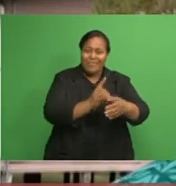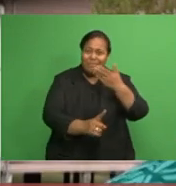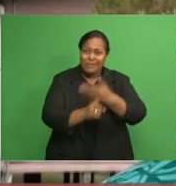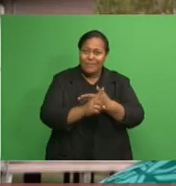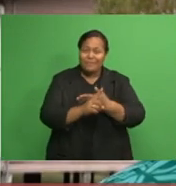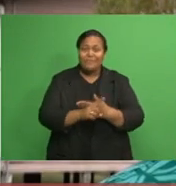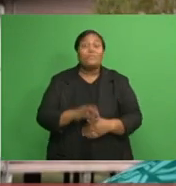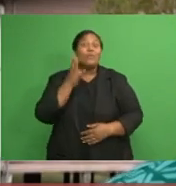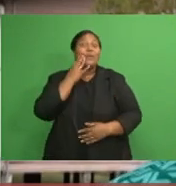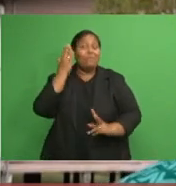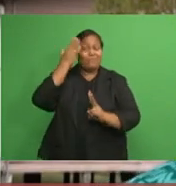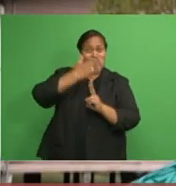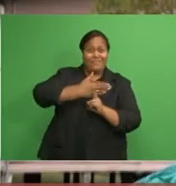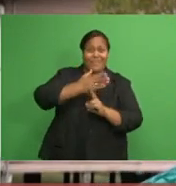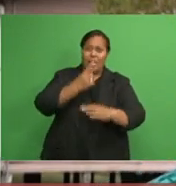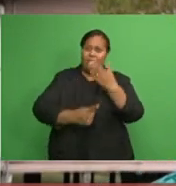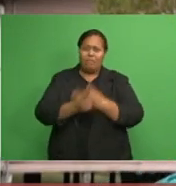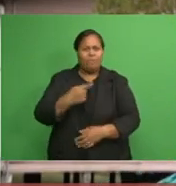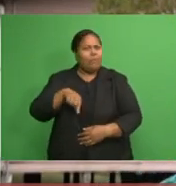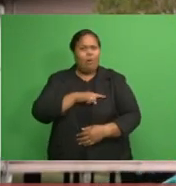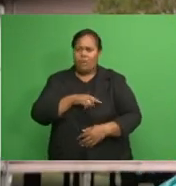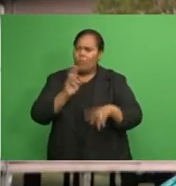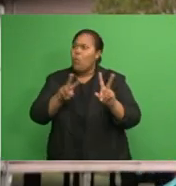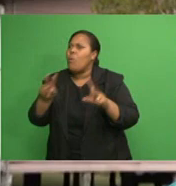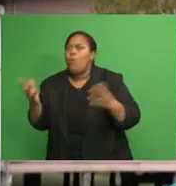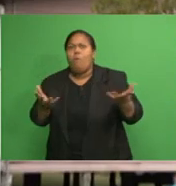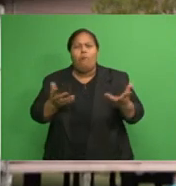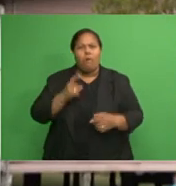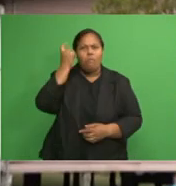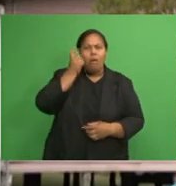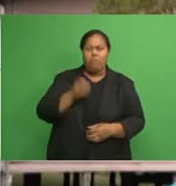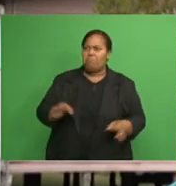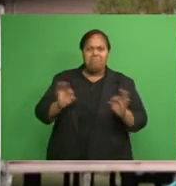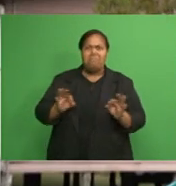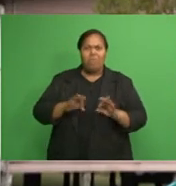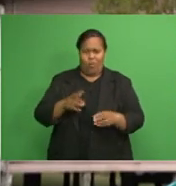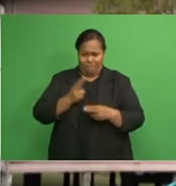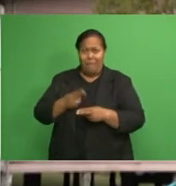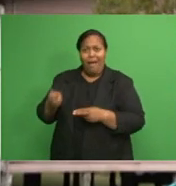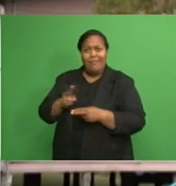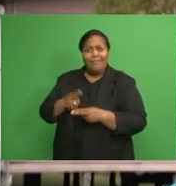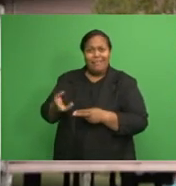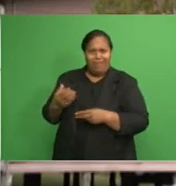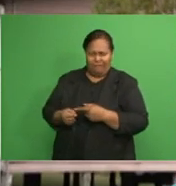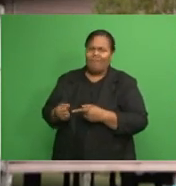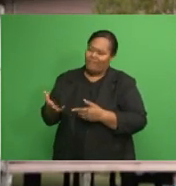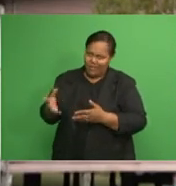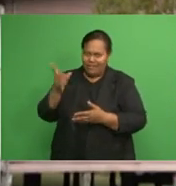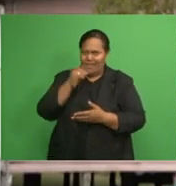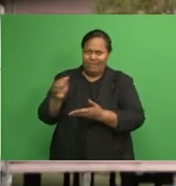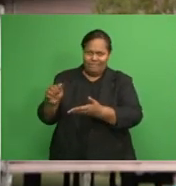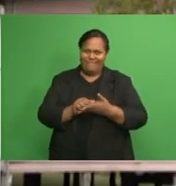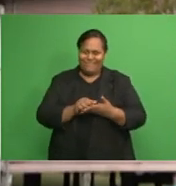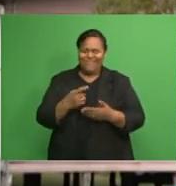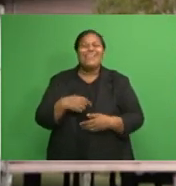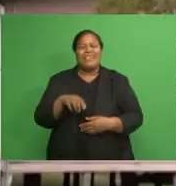During the lockdown, we didn't run around to look for what to feed our families. Whatever we planted was enough to sustain us.